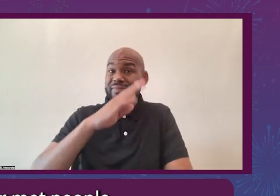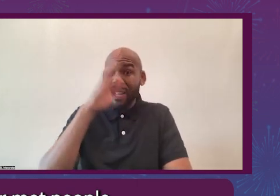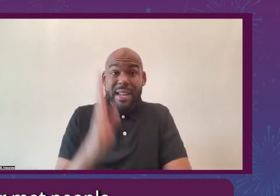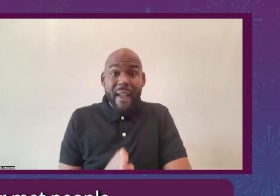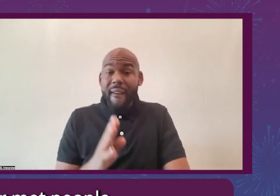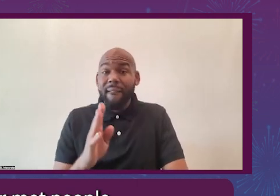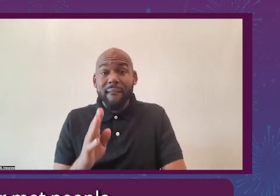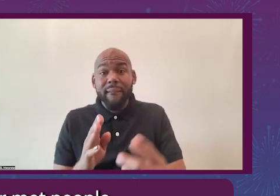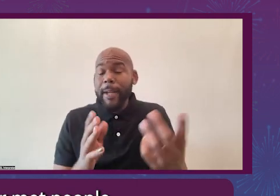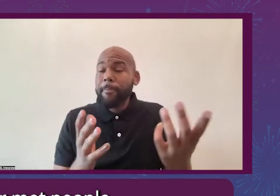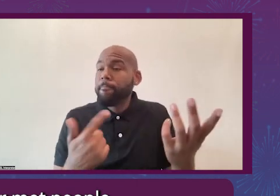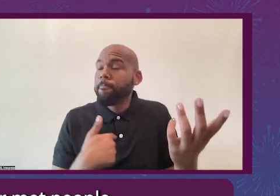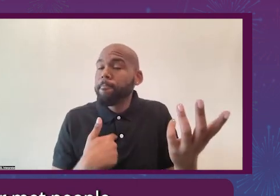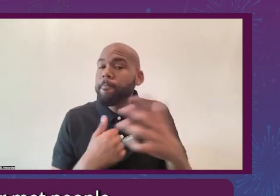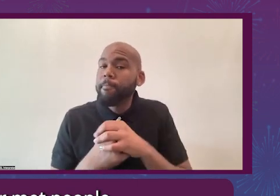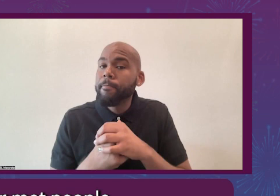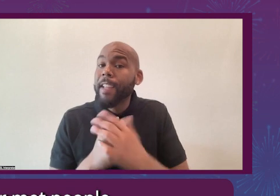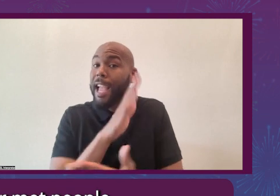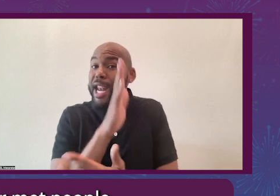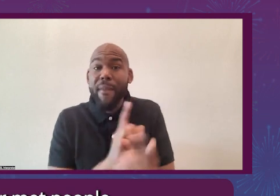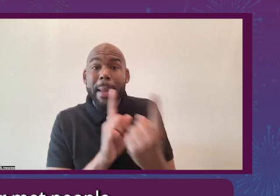1974. I've never met